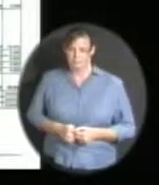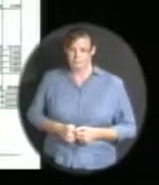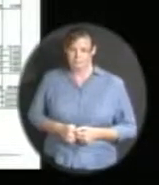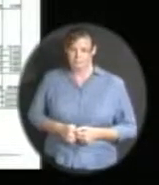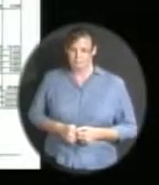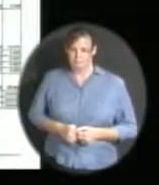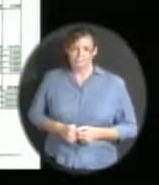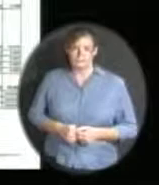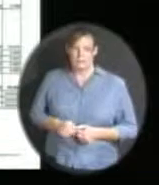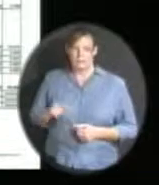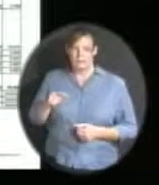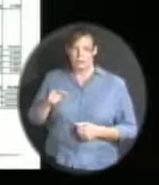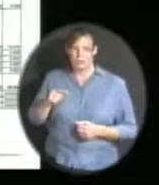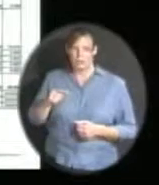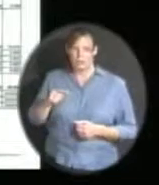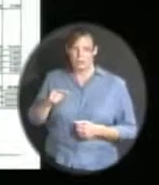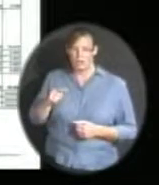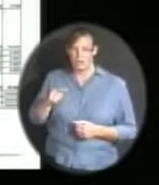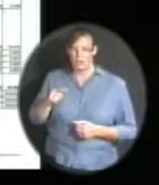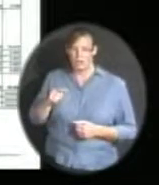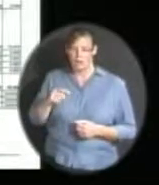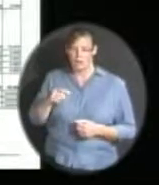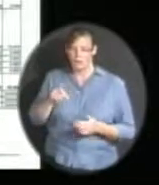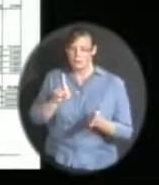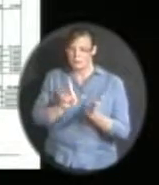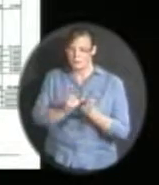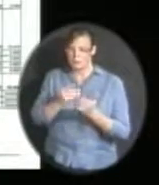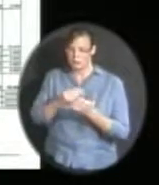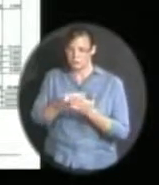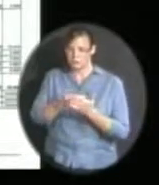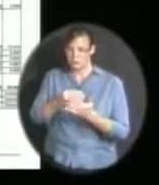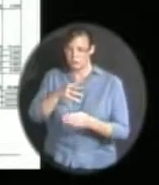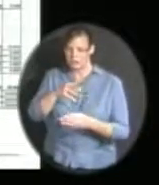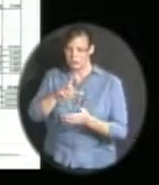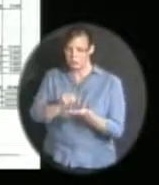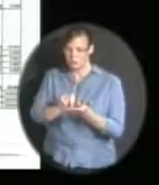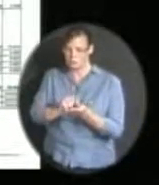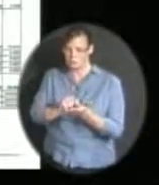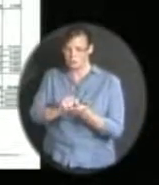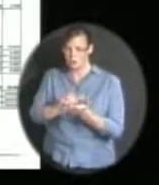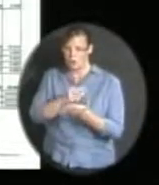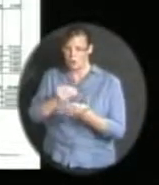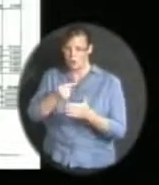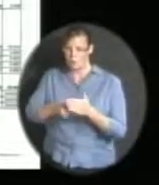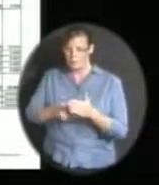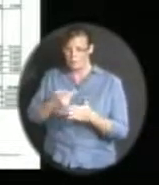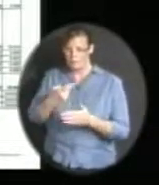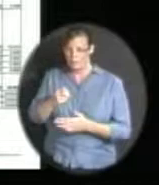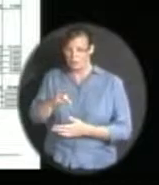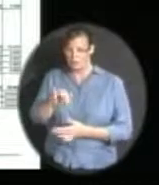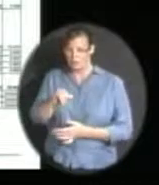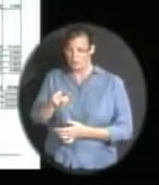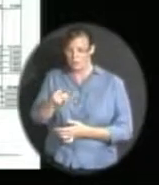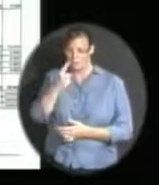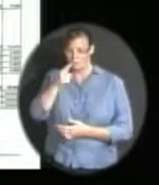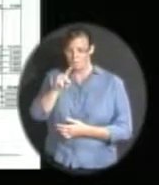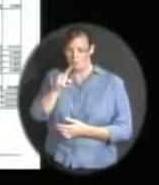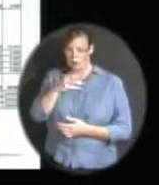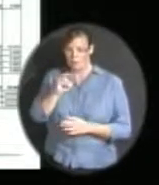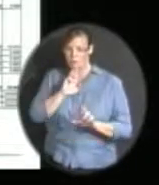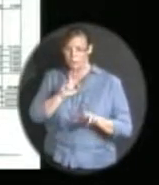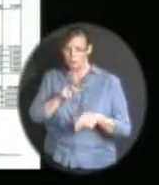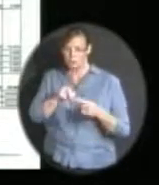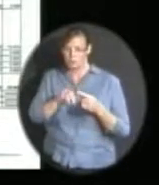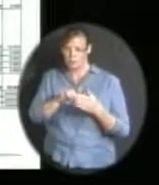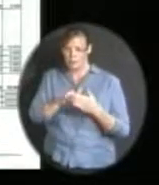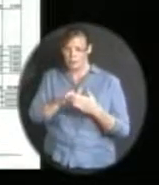Just to remember, this was what was our published budget in the paper, and that is what the hearing is for. Any reactions to